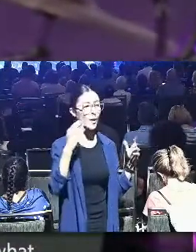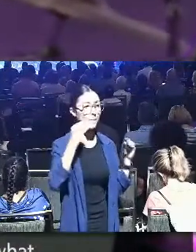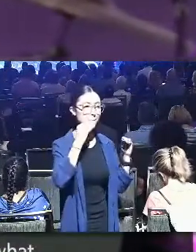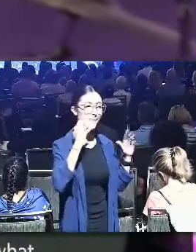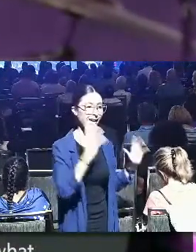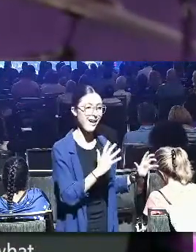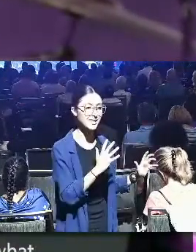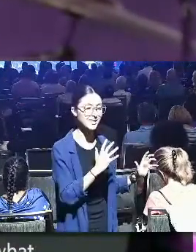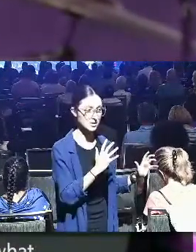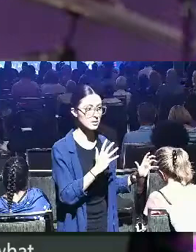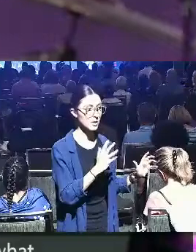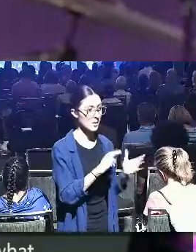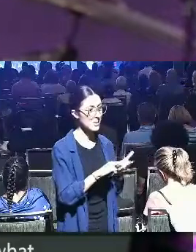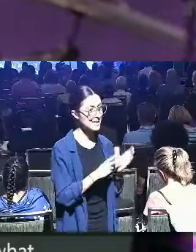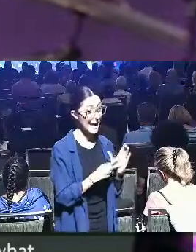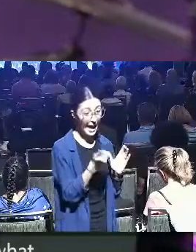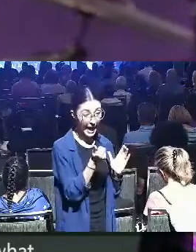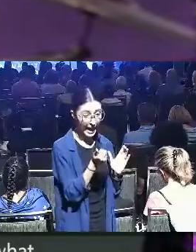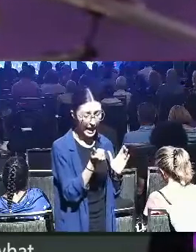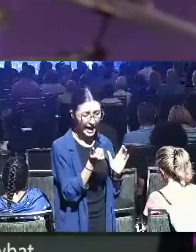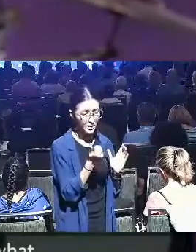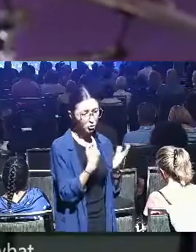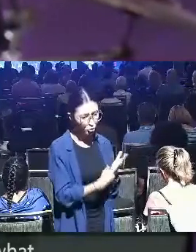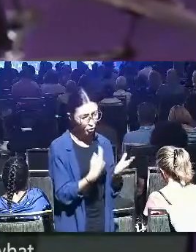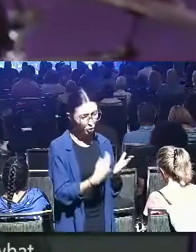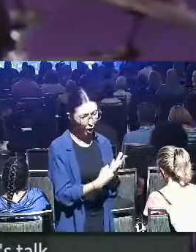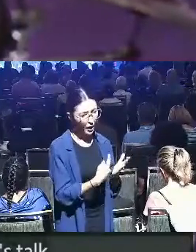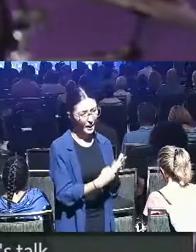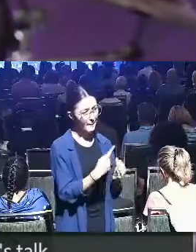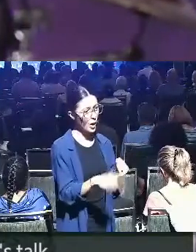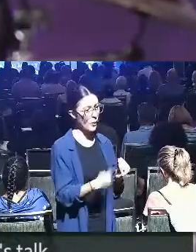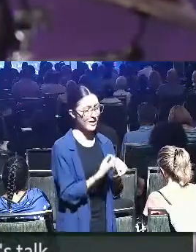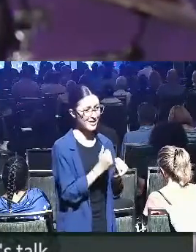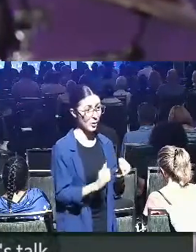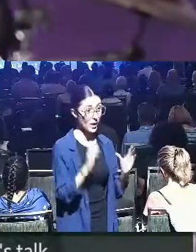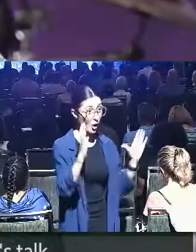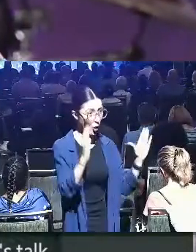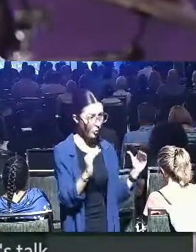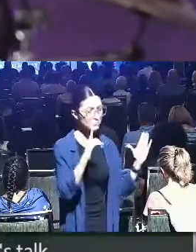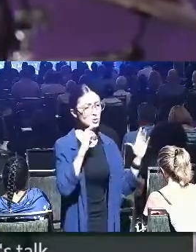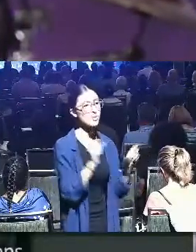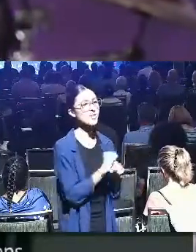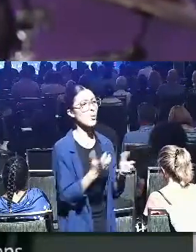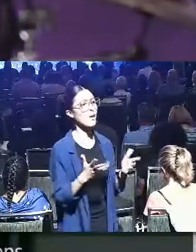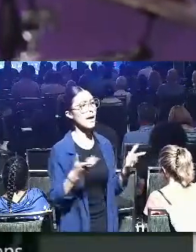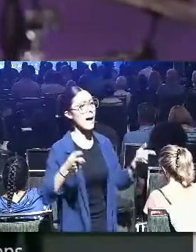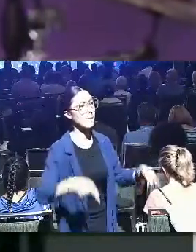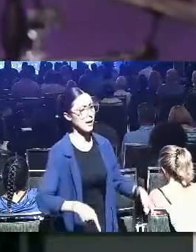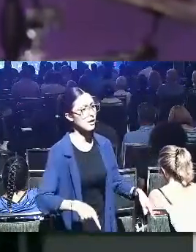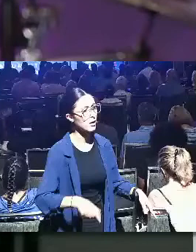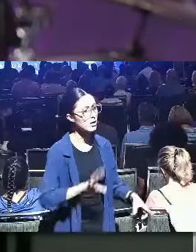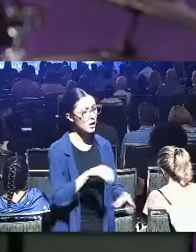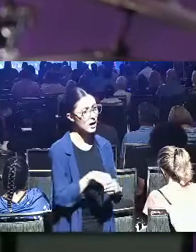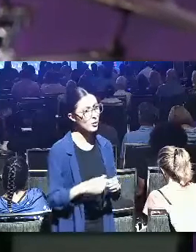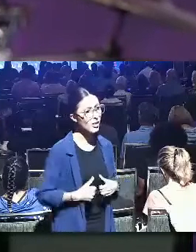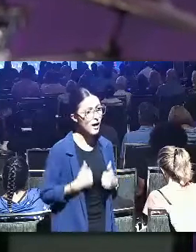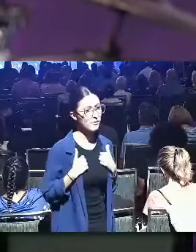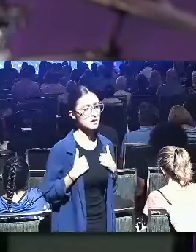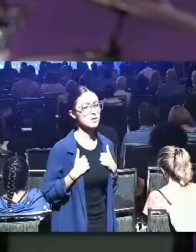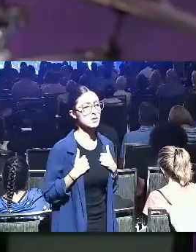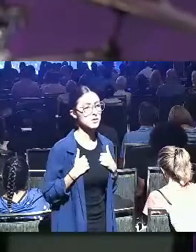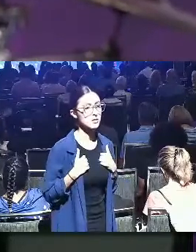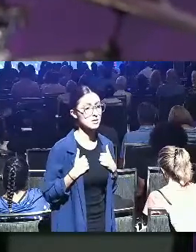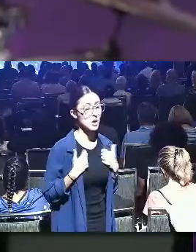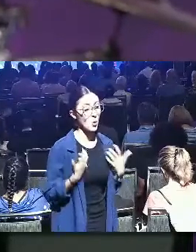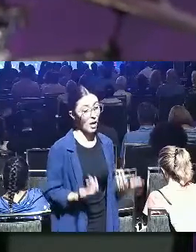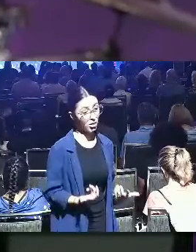anything you hope happens, let's talk like it's already true in our lives. I'm like, you mean like, man, I'm really ripped for 75